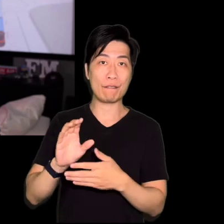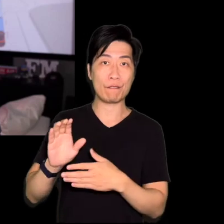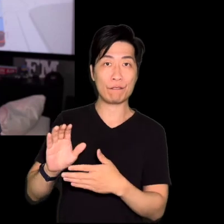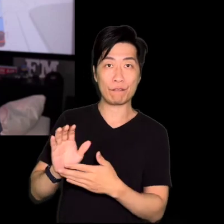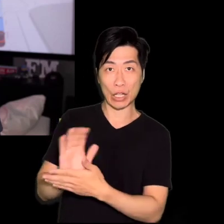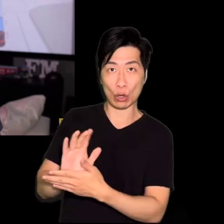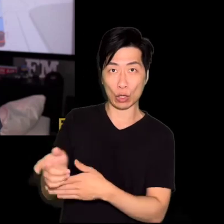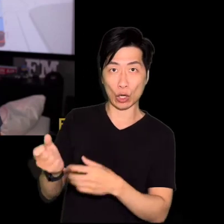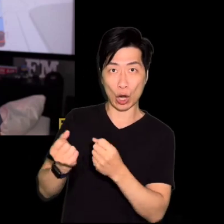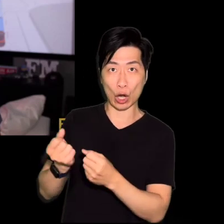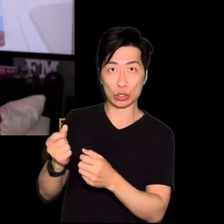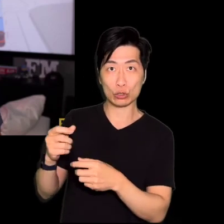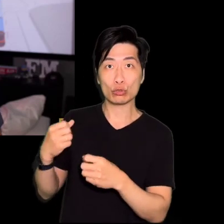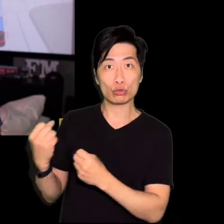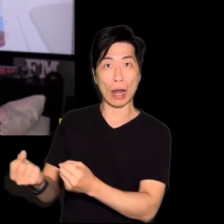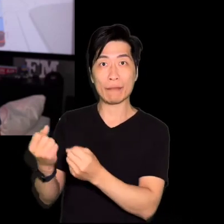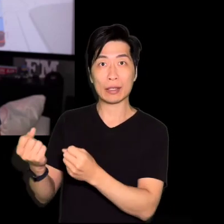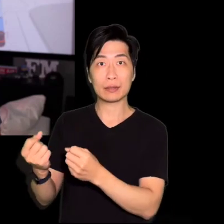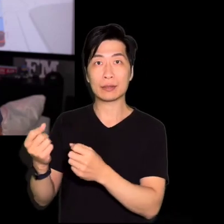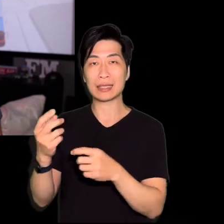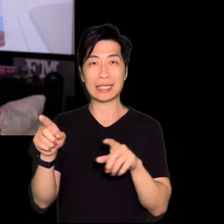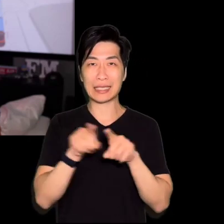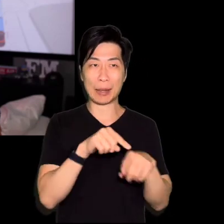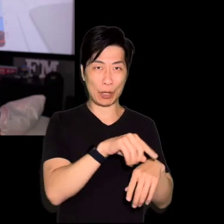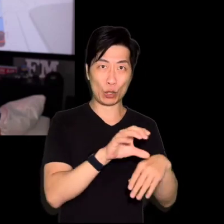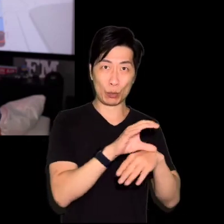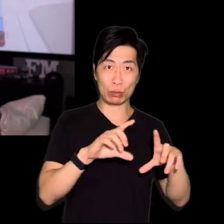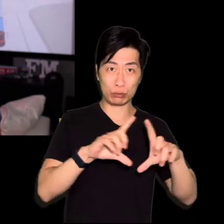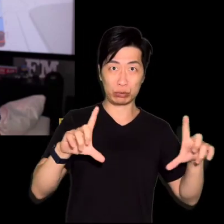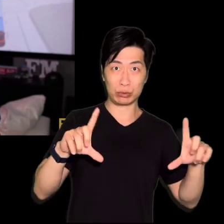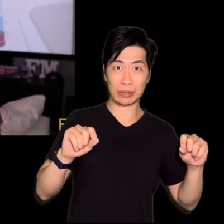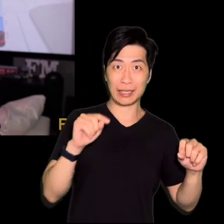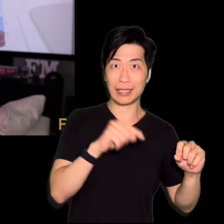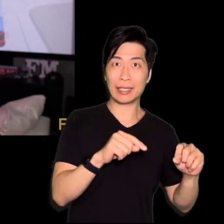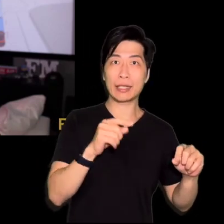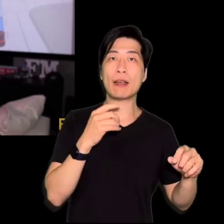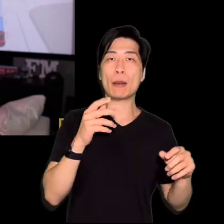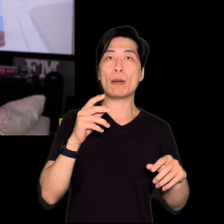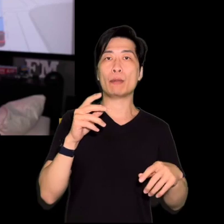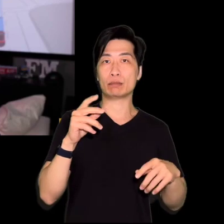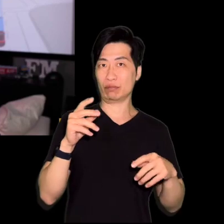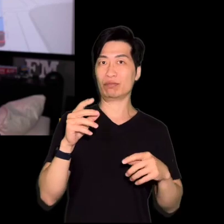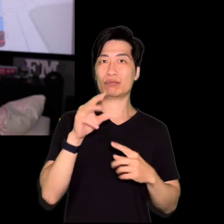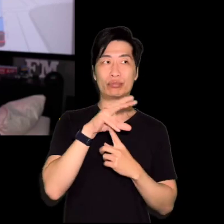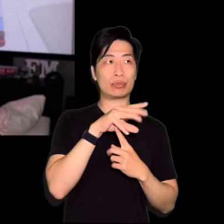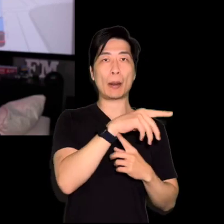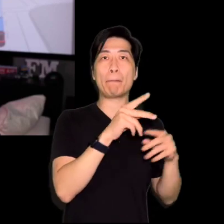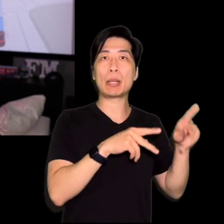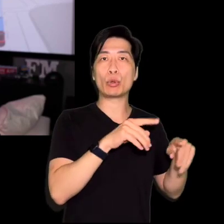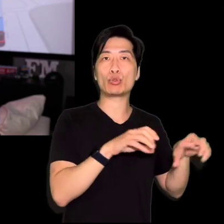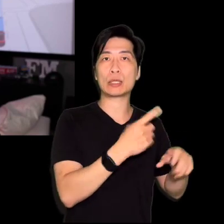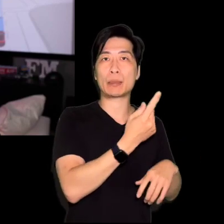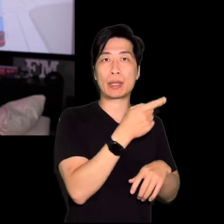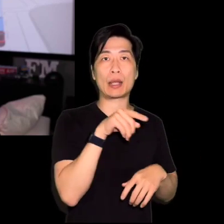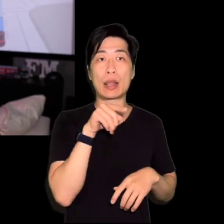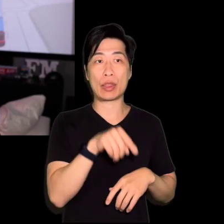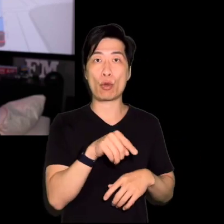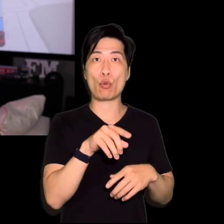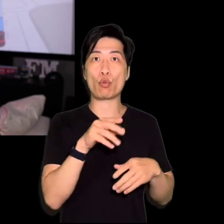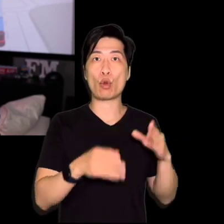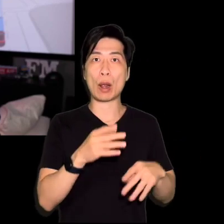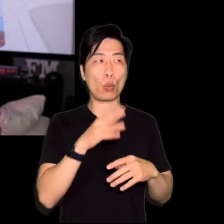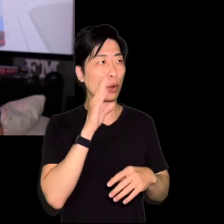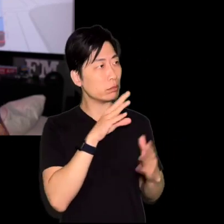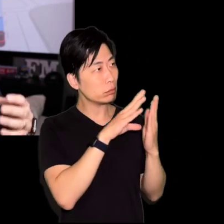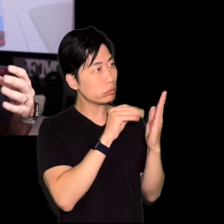videos of the cars driving, you feed that same exact computer the videos of a human doing something, and then the human or robot learns